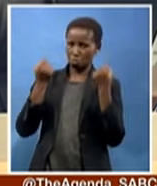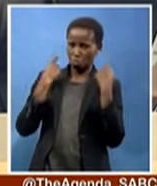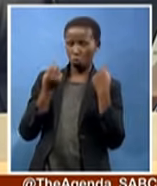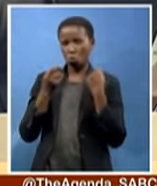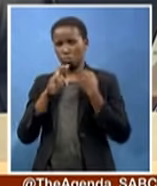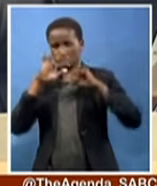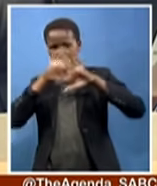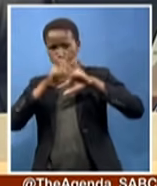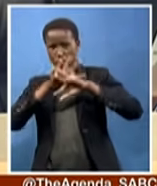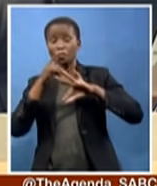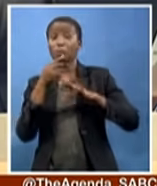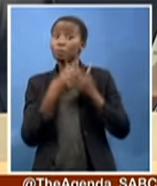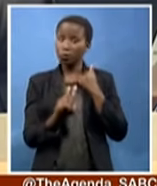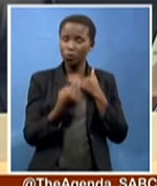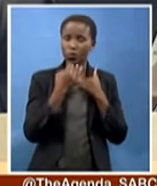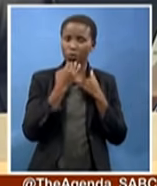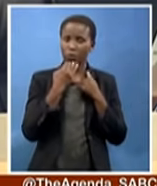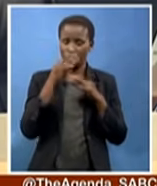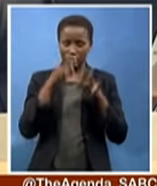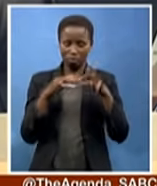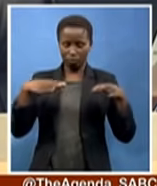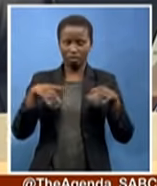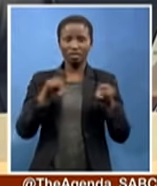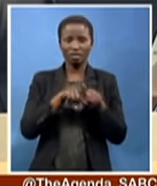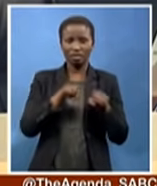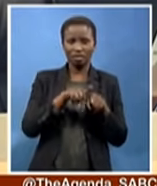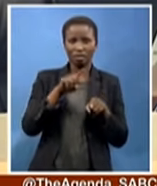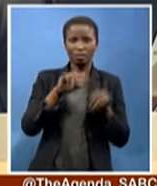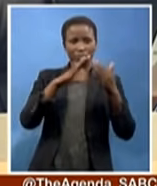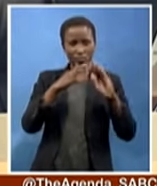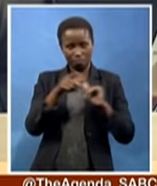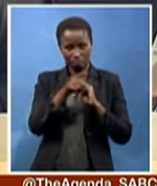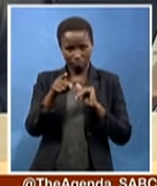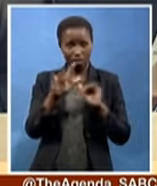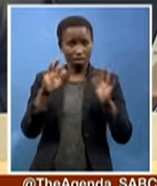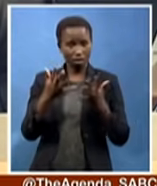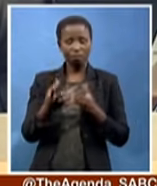Ultimately, political involvement in the administration of the public service